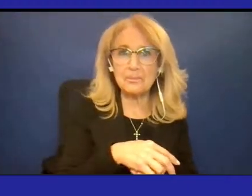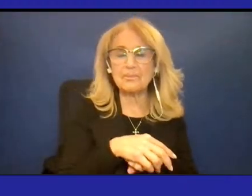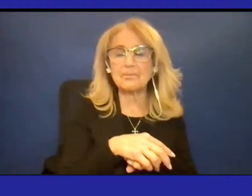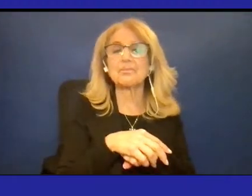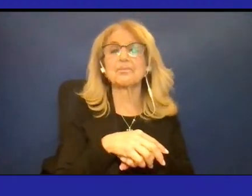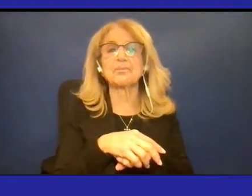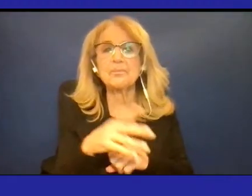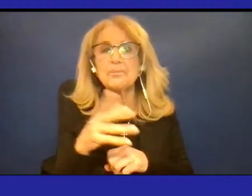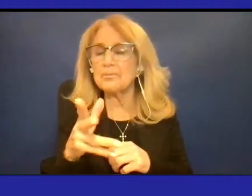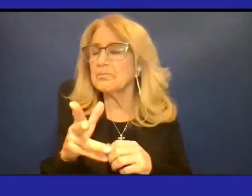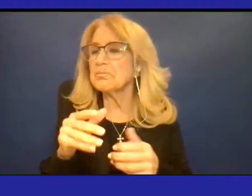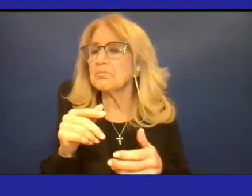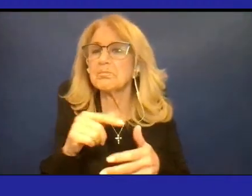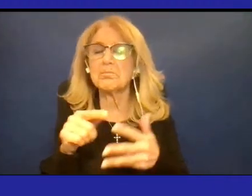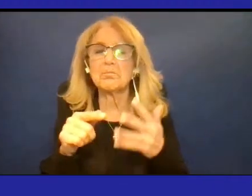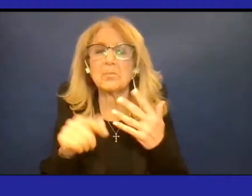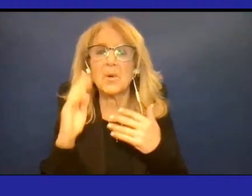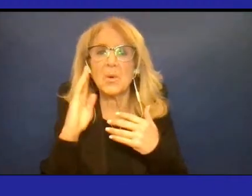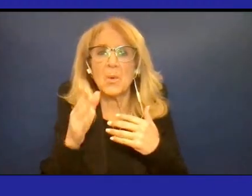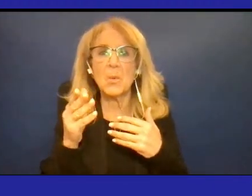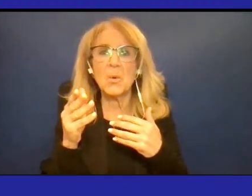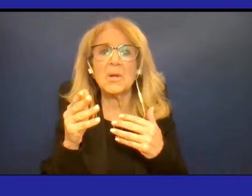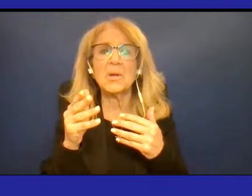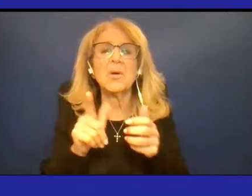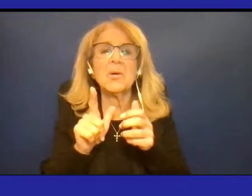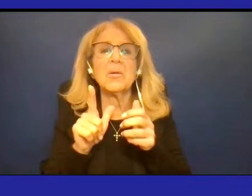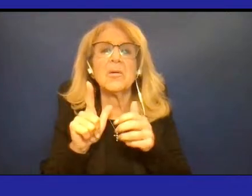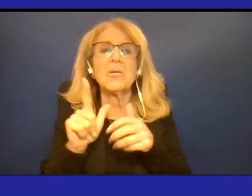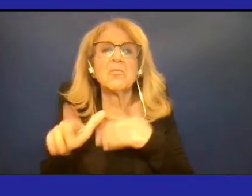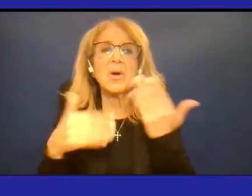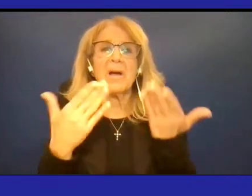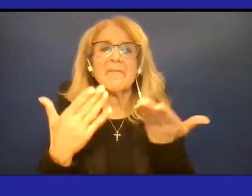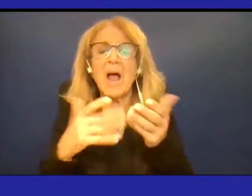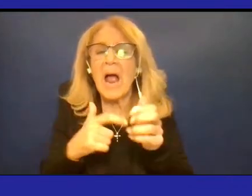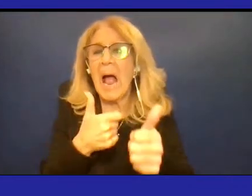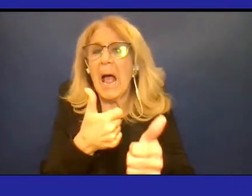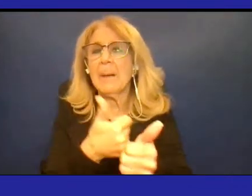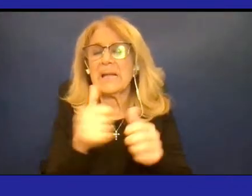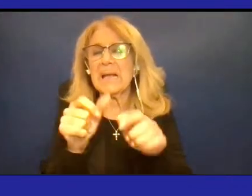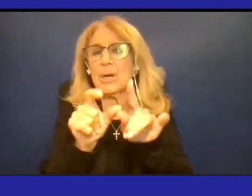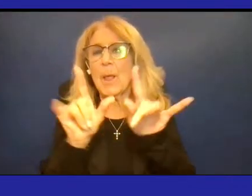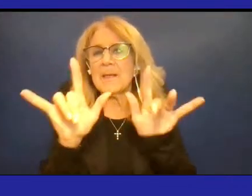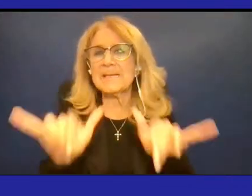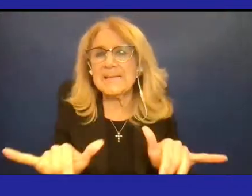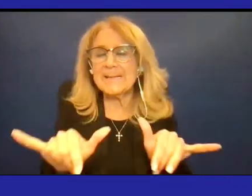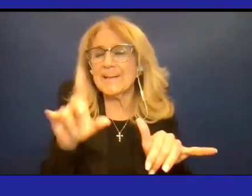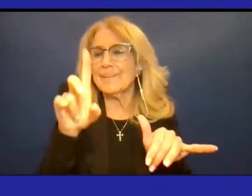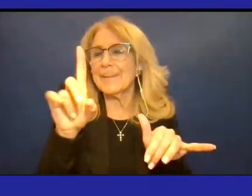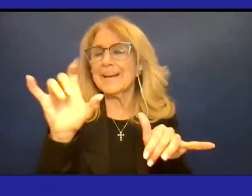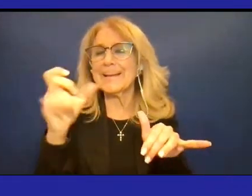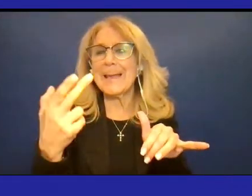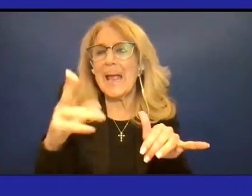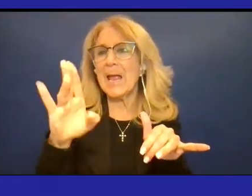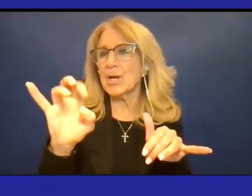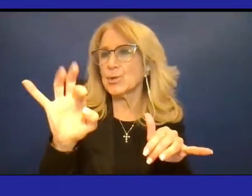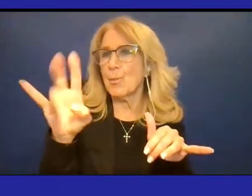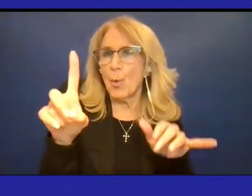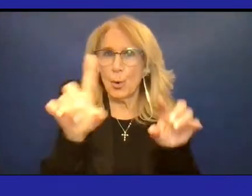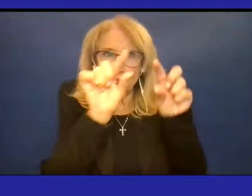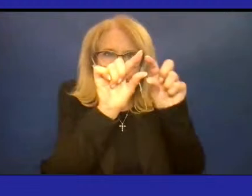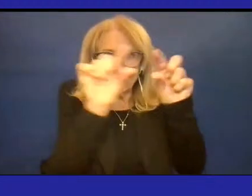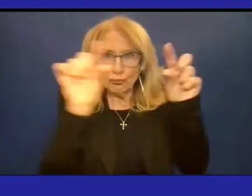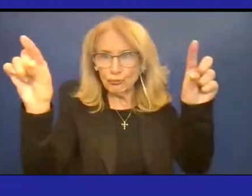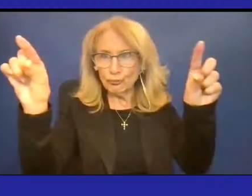Dr. Way as they provide an update on the system dashboard. All right. So unfortunately, Matt could not be here today.